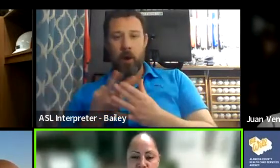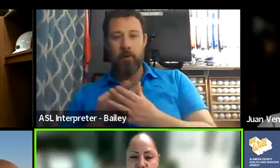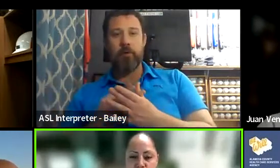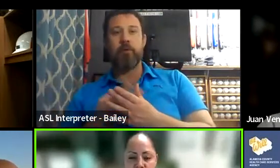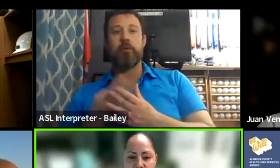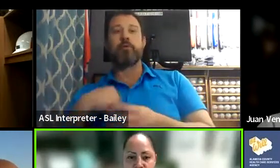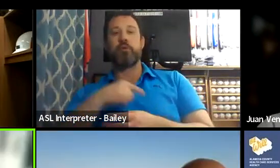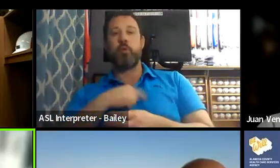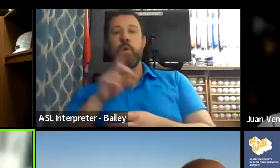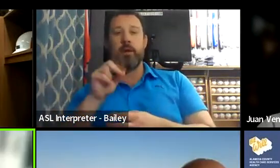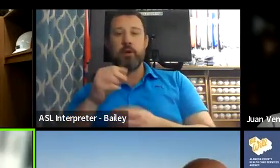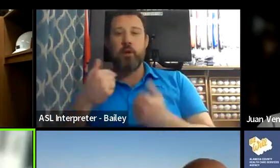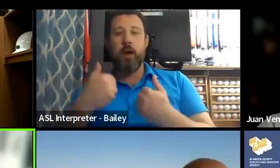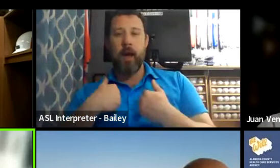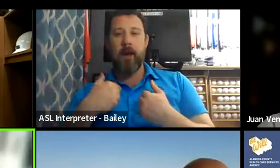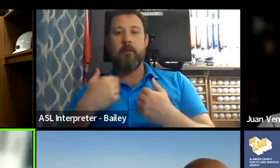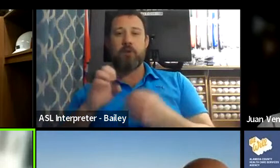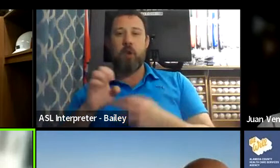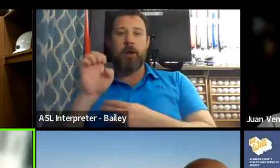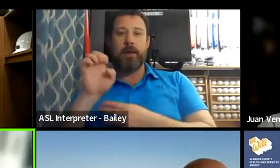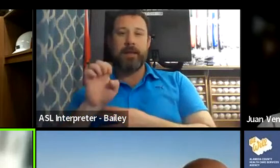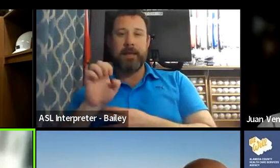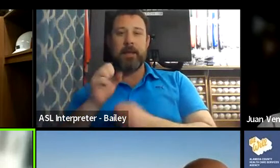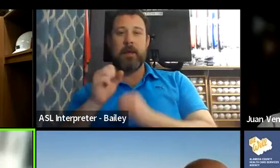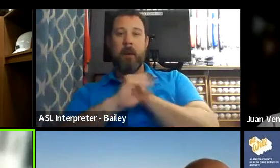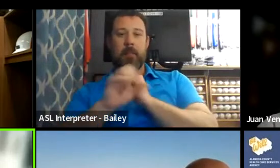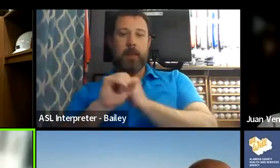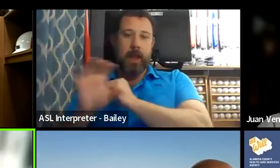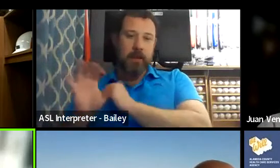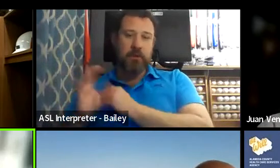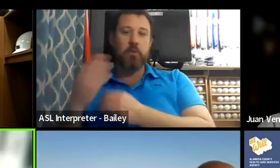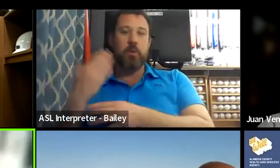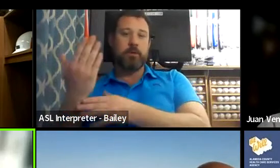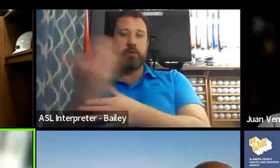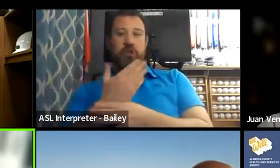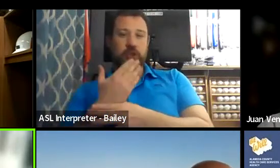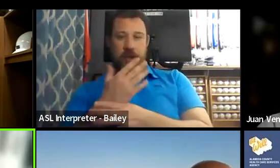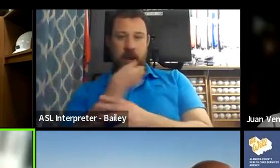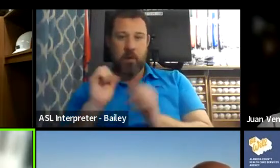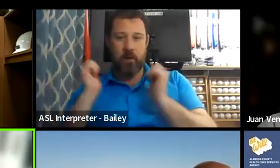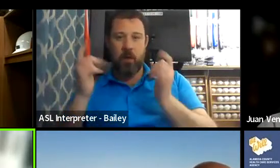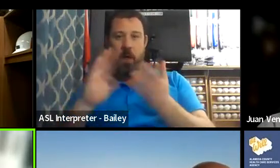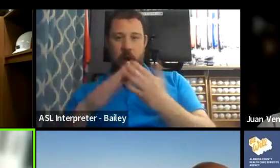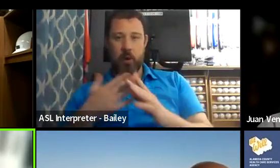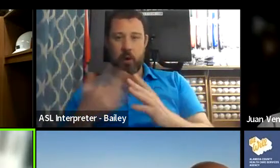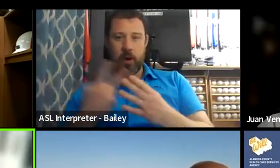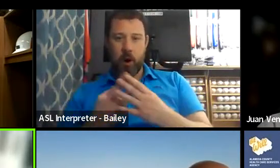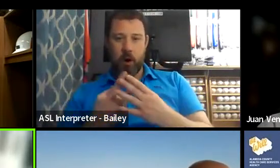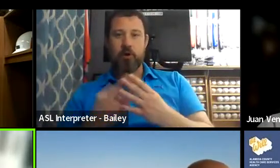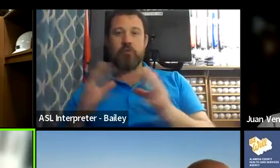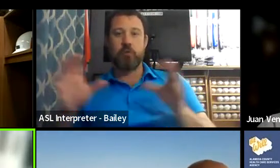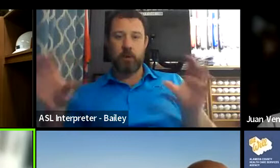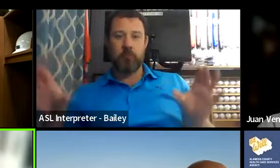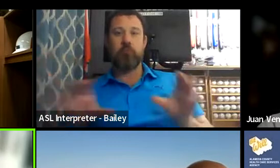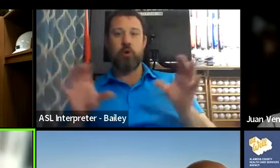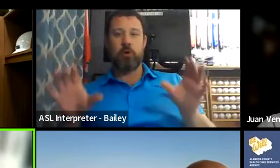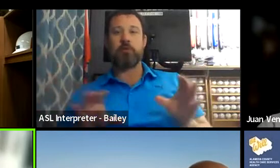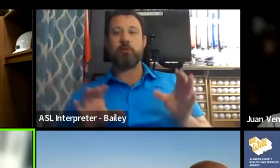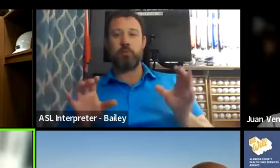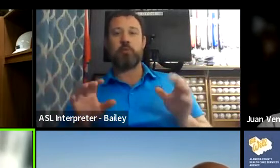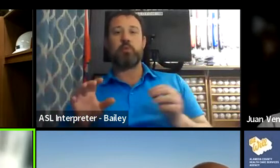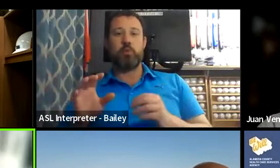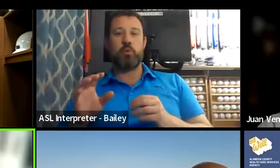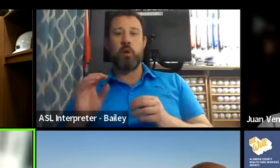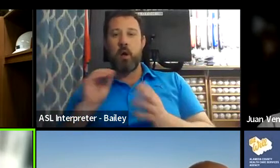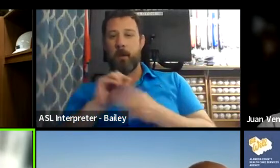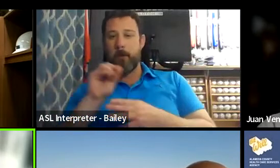We do have what's called an e-publication where we share information with all our community partners. I would encourage you to put